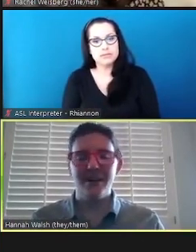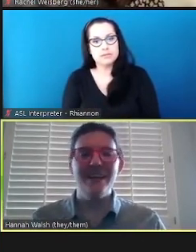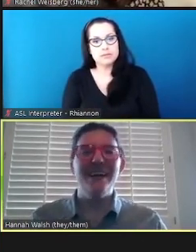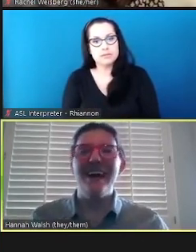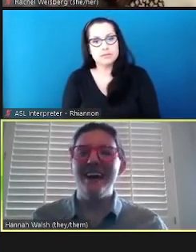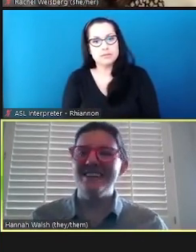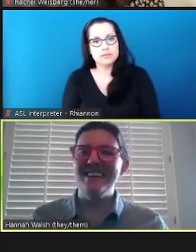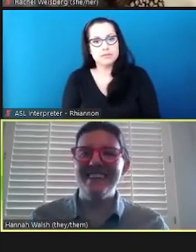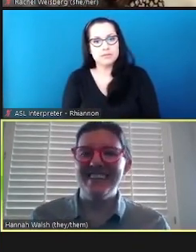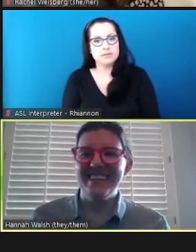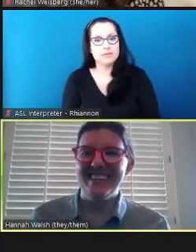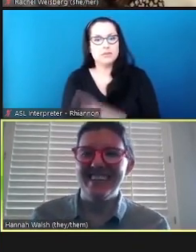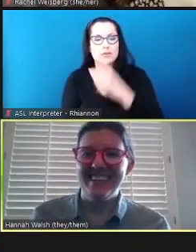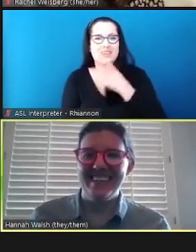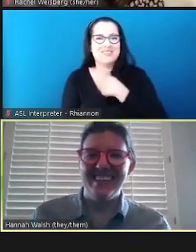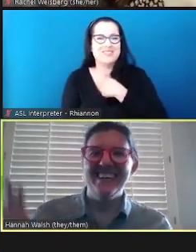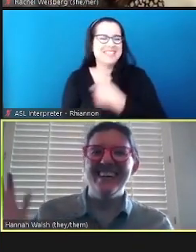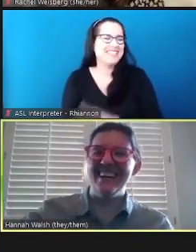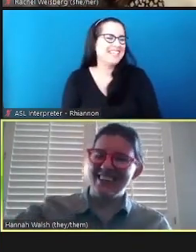Sorry, I